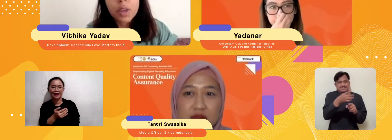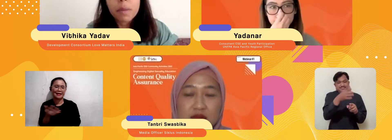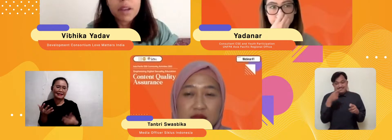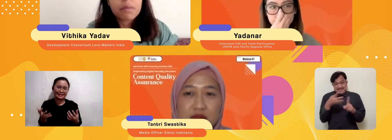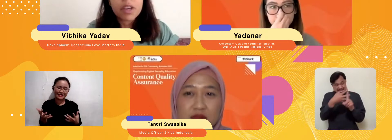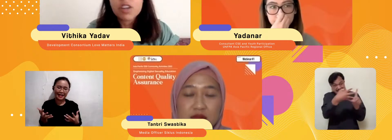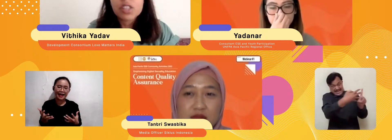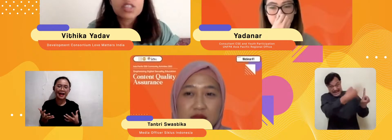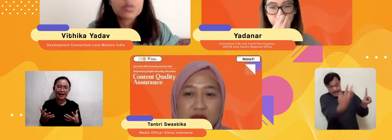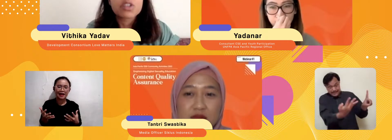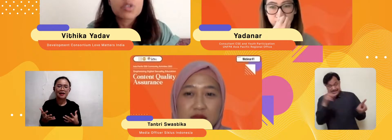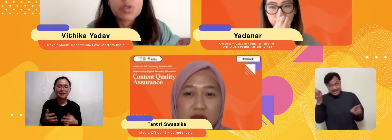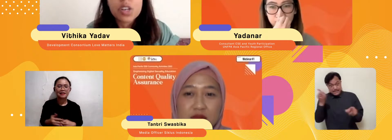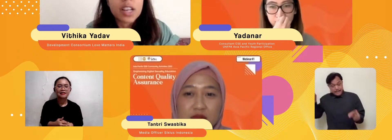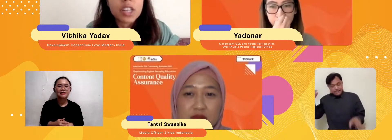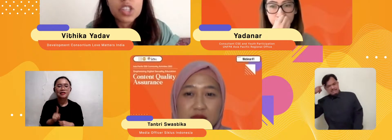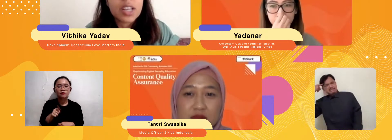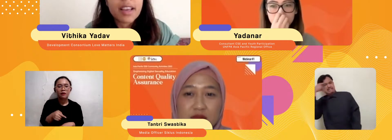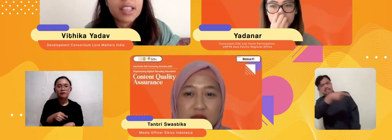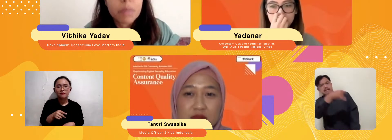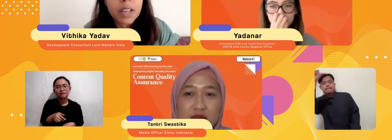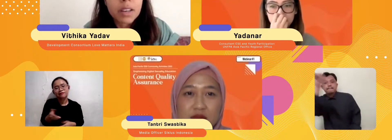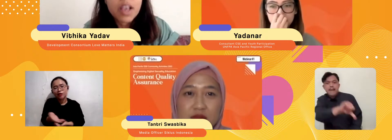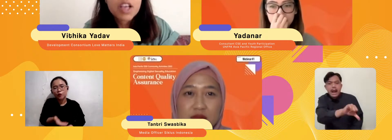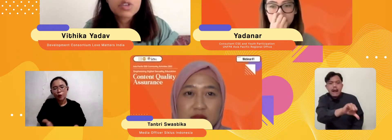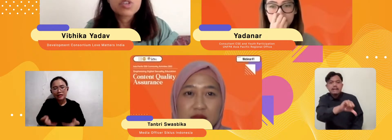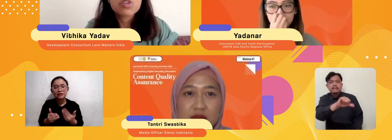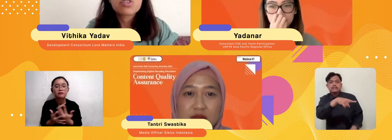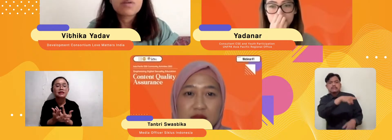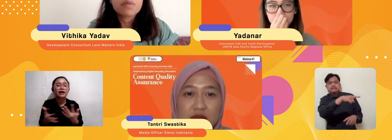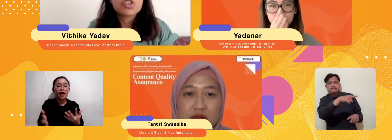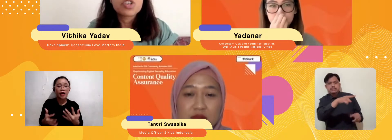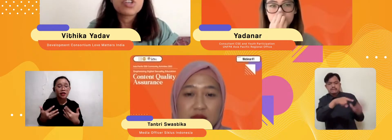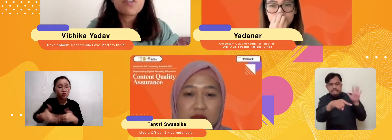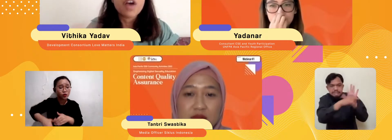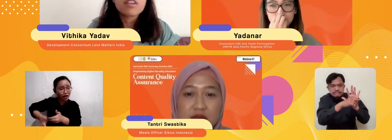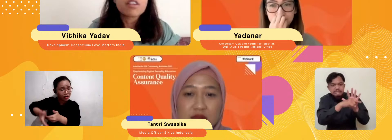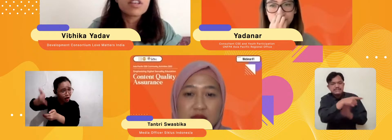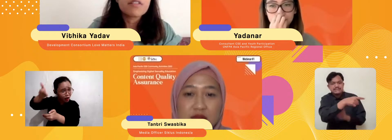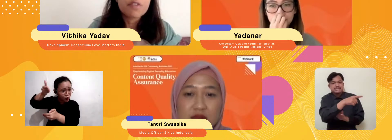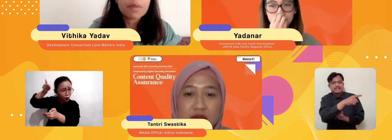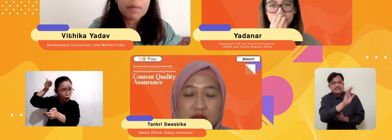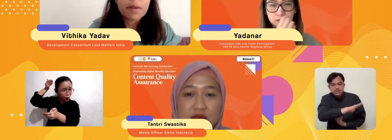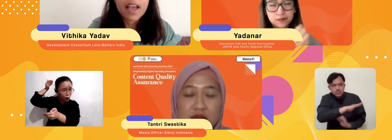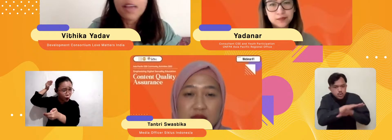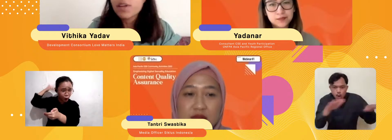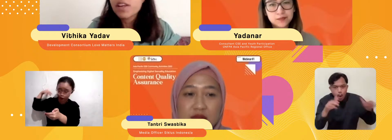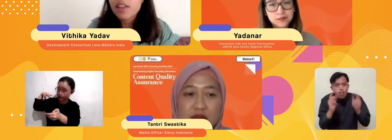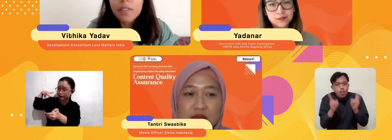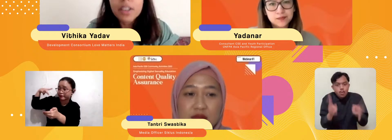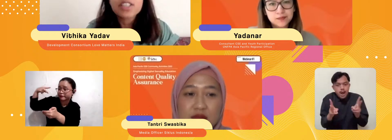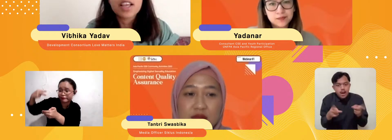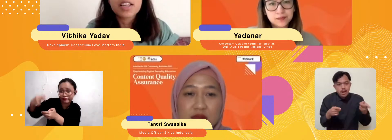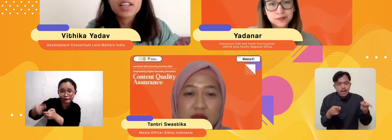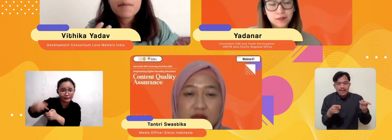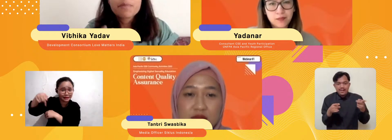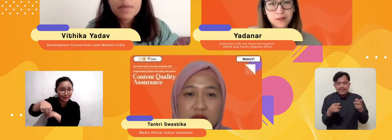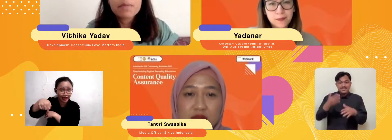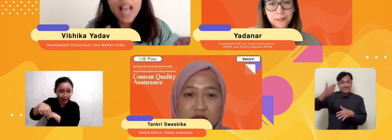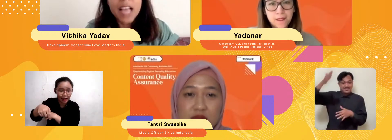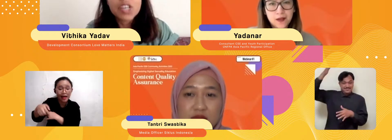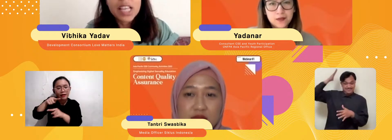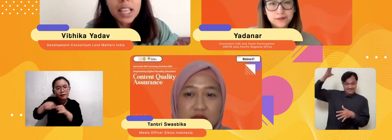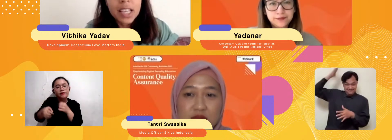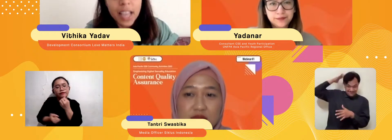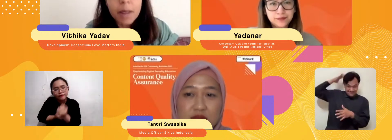certain way, but because this is what the social conditioning has been. So it's also a journey of unlearning for people, and we love it that